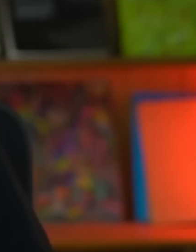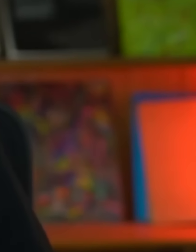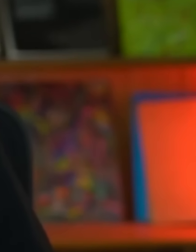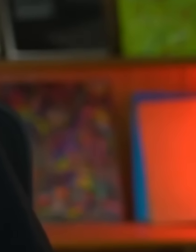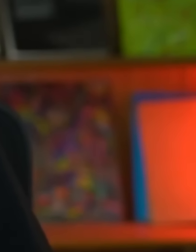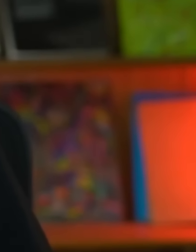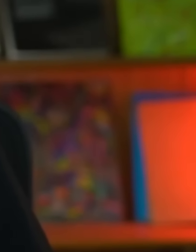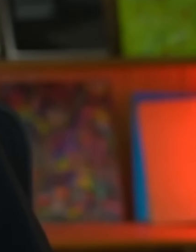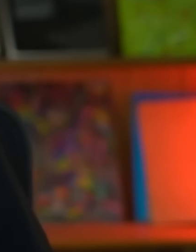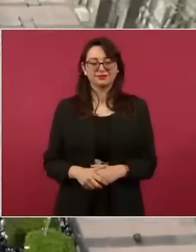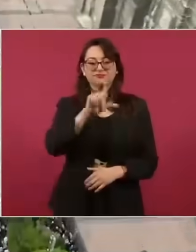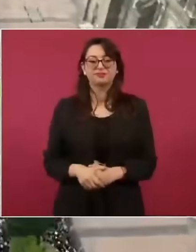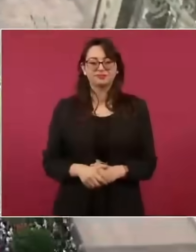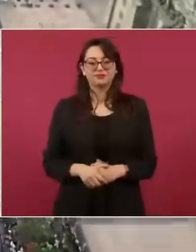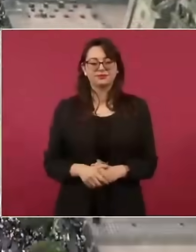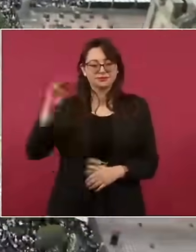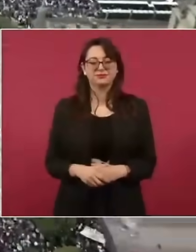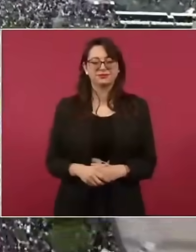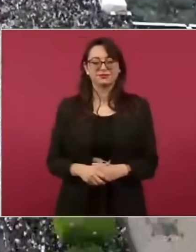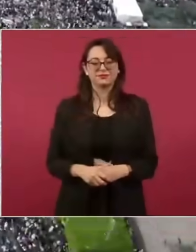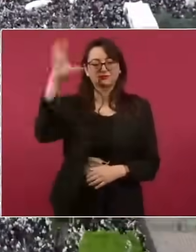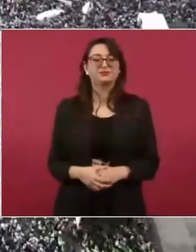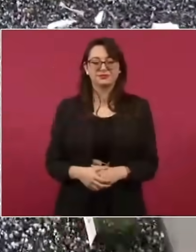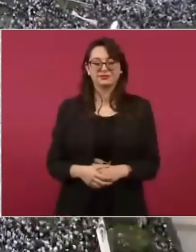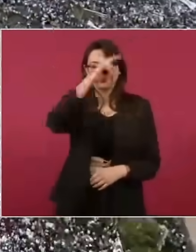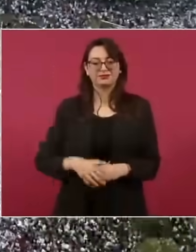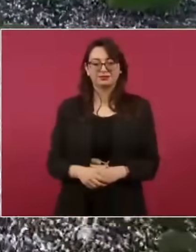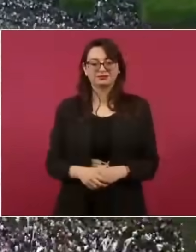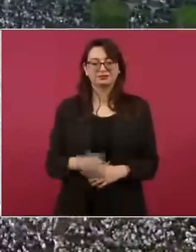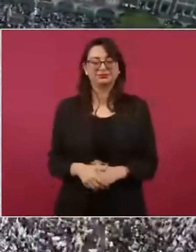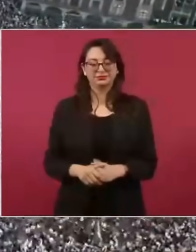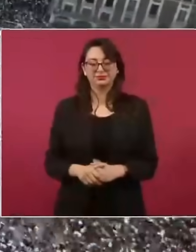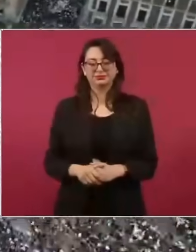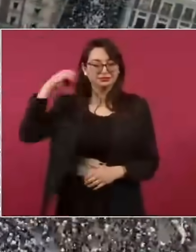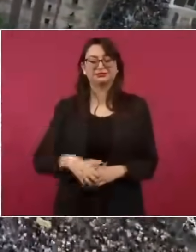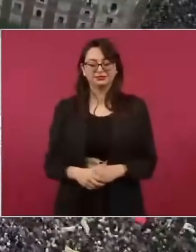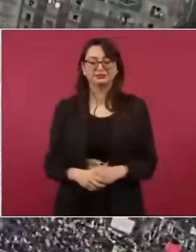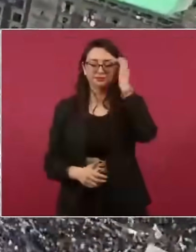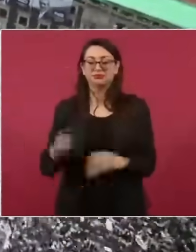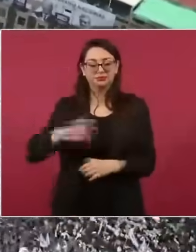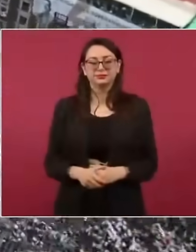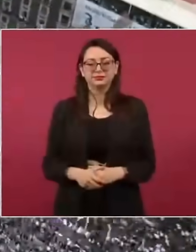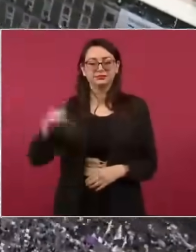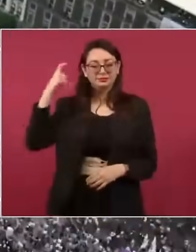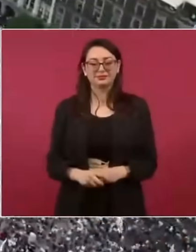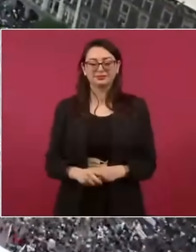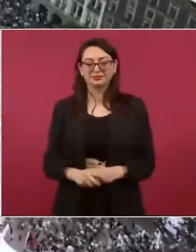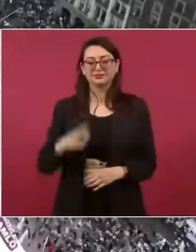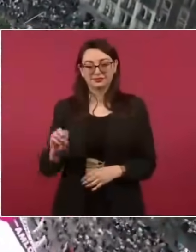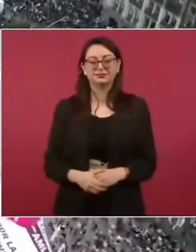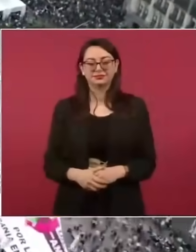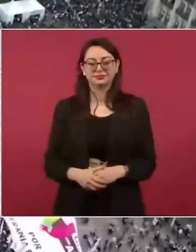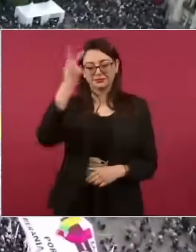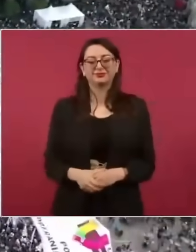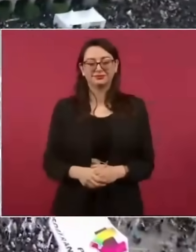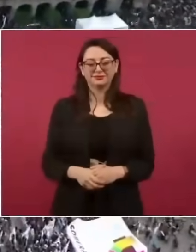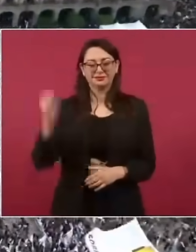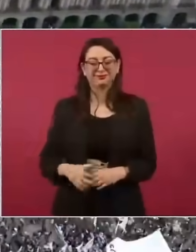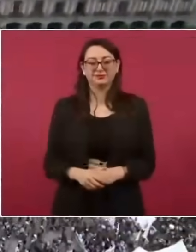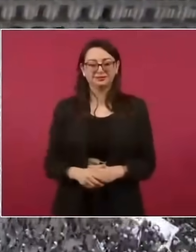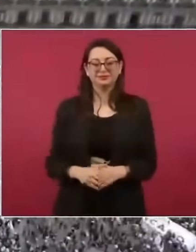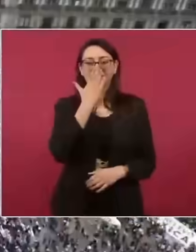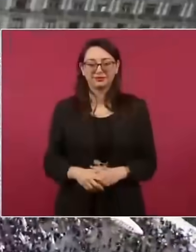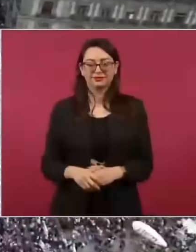president, Lázaro Cárdenas. Video of the rally shows how enormous it was, just flooding downtown the sea of